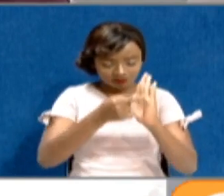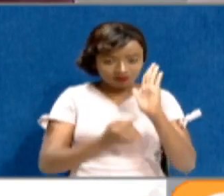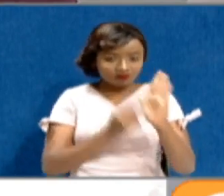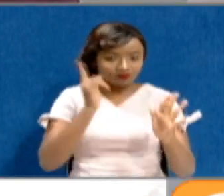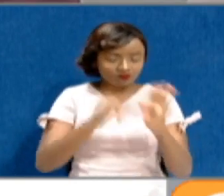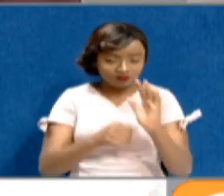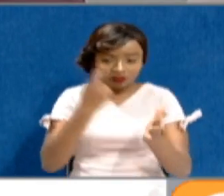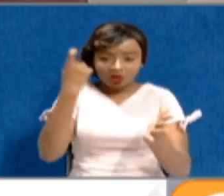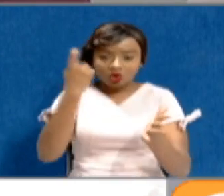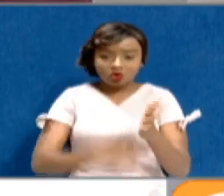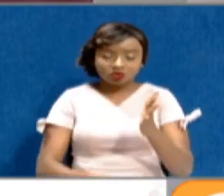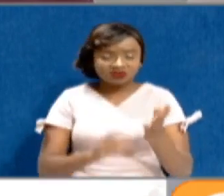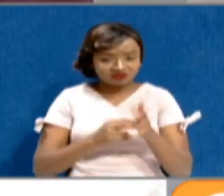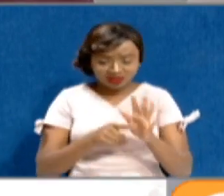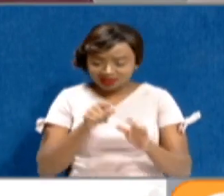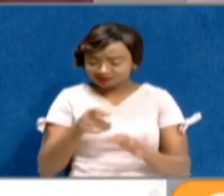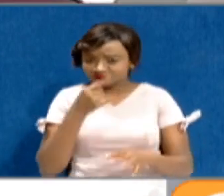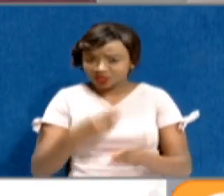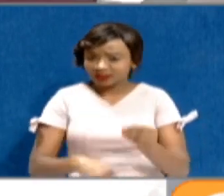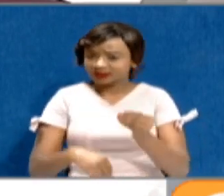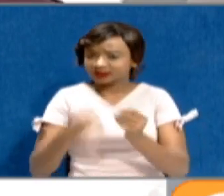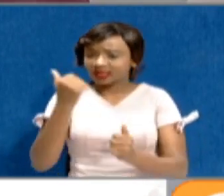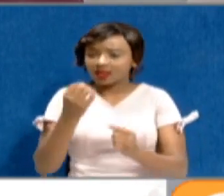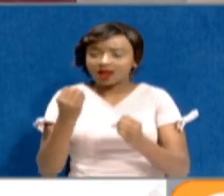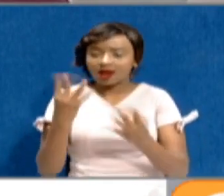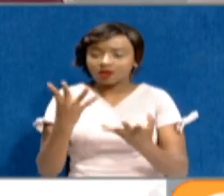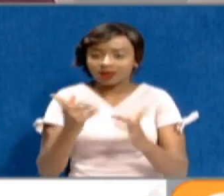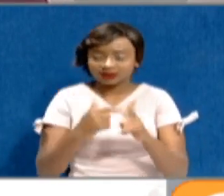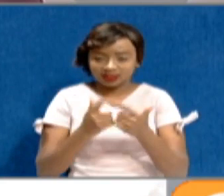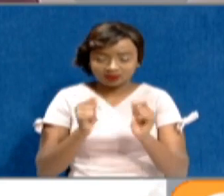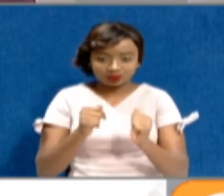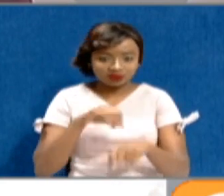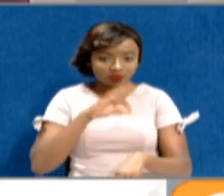cost. So they're trying to see at what rate will they sell it in a way that ensures that they're